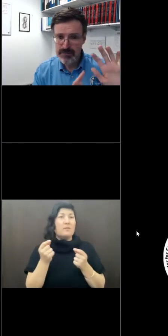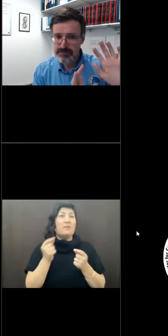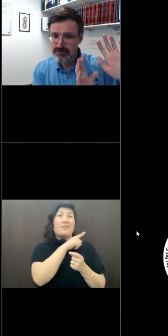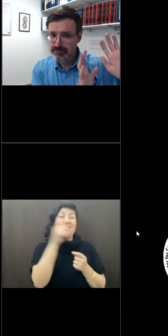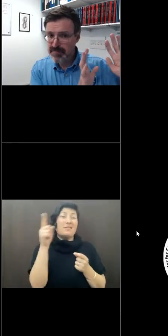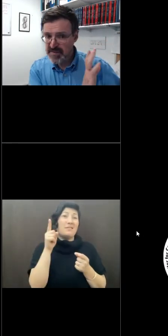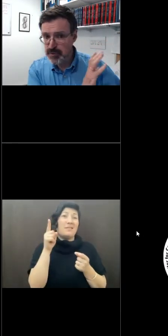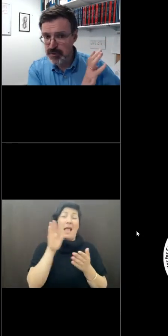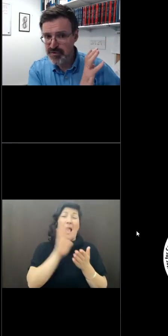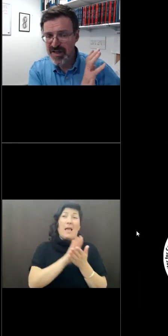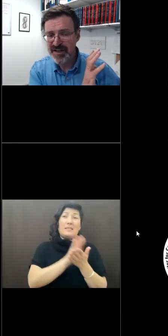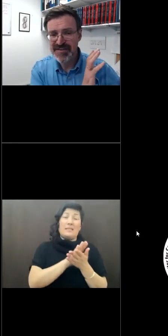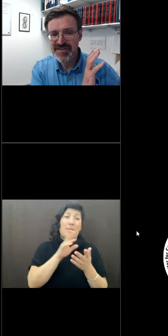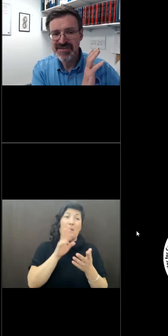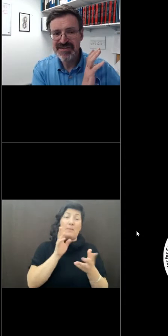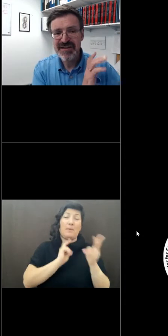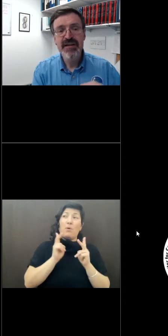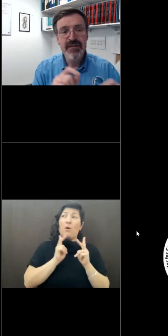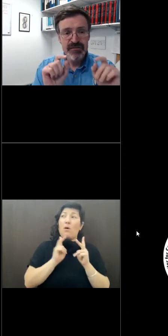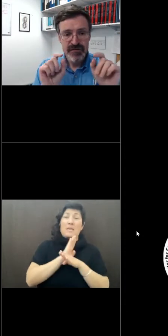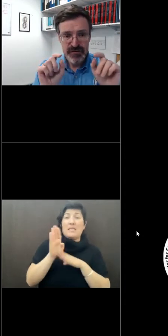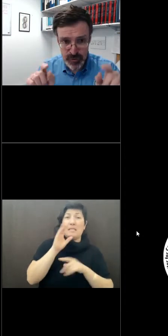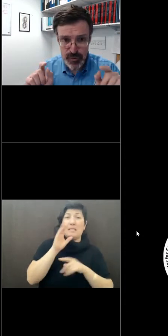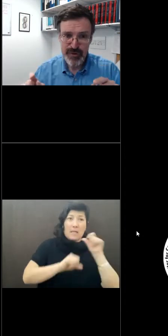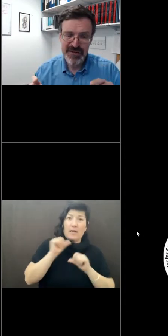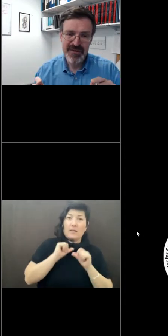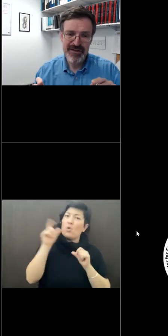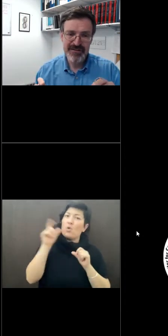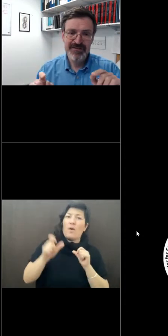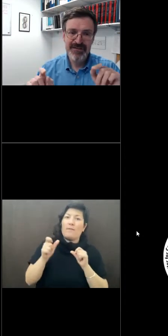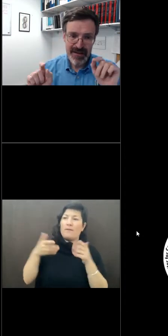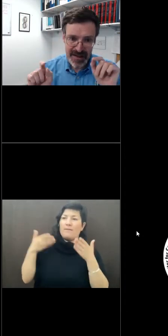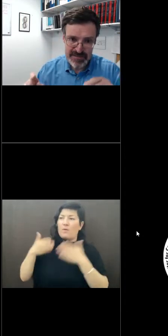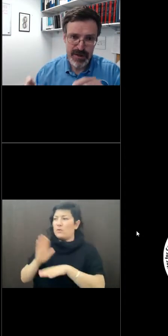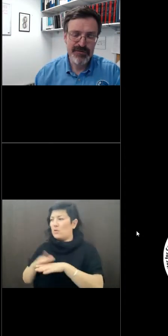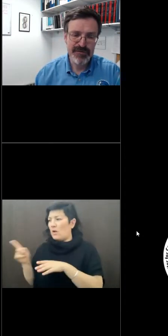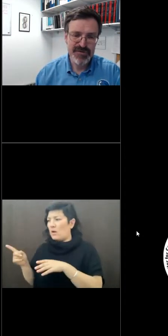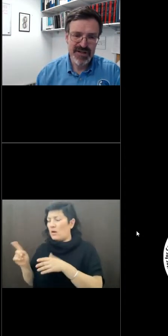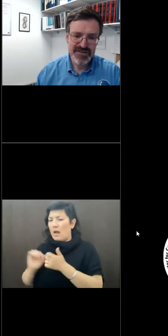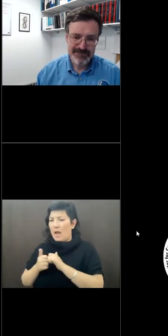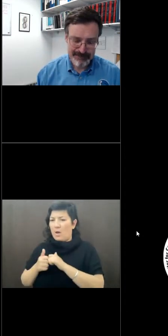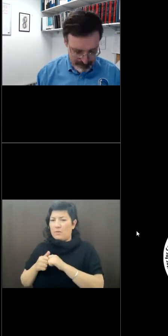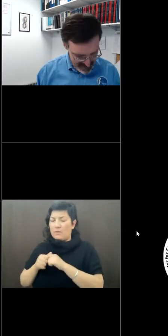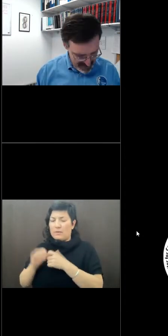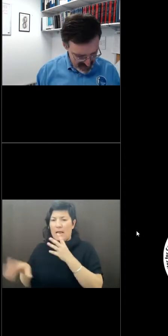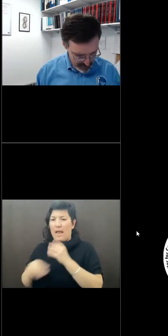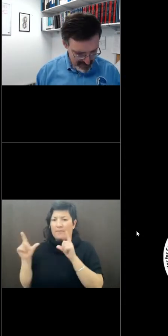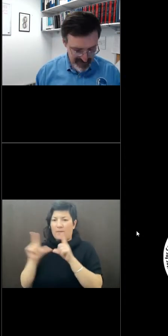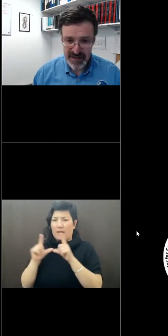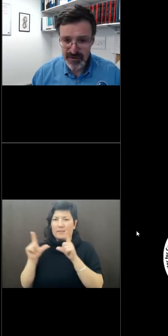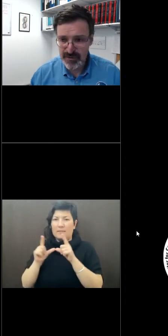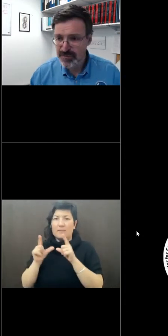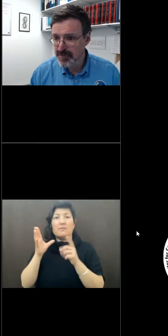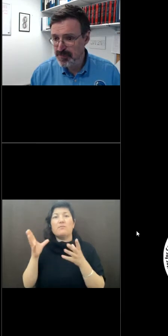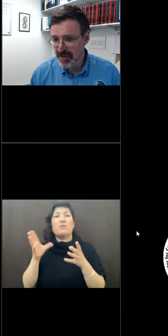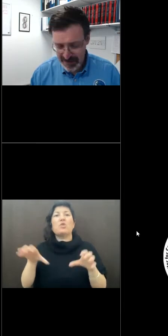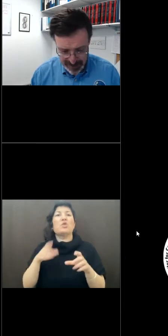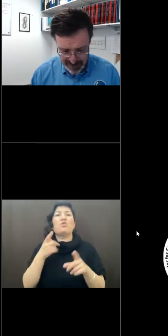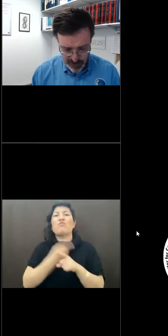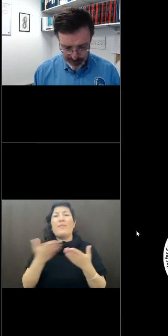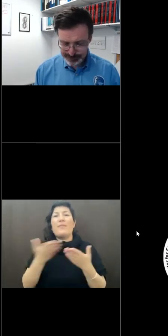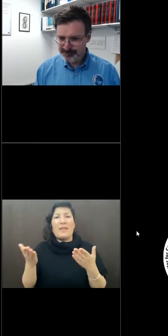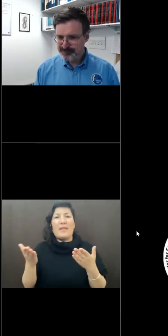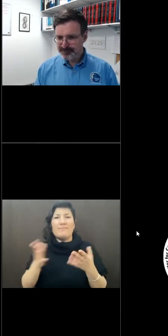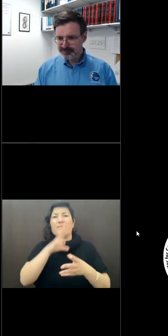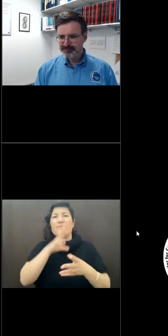who are busy doing their science to do the right thing as part of their science. So thank you. Bree, I'll hand it